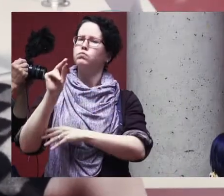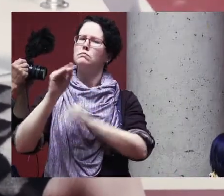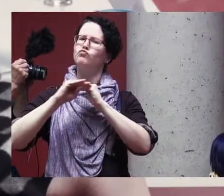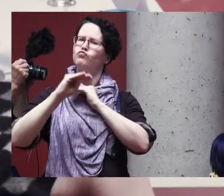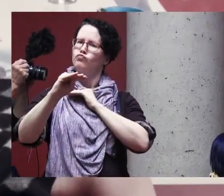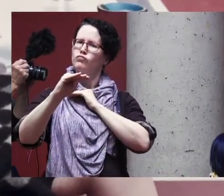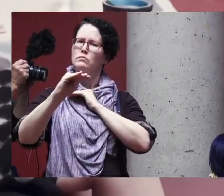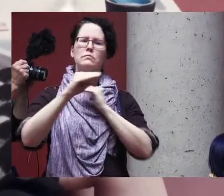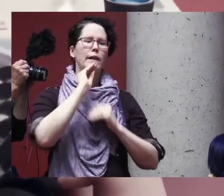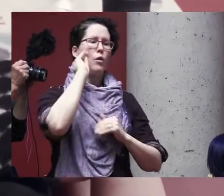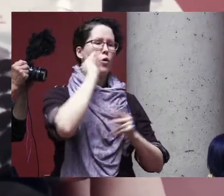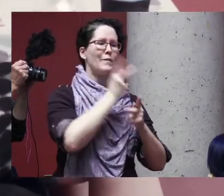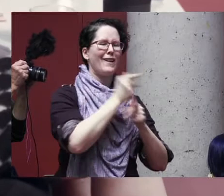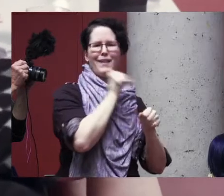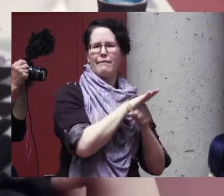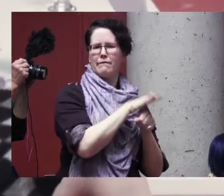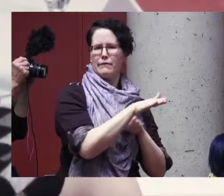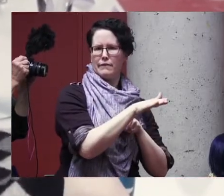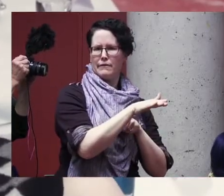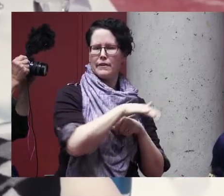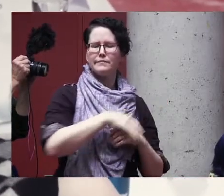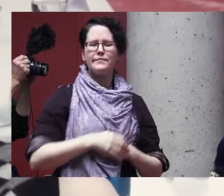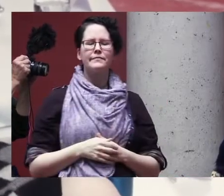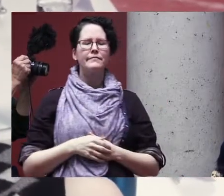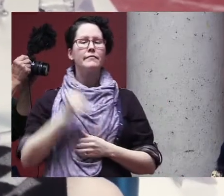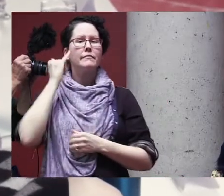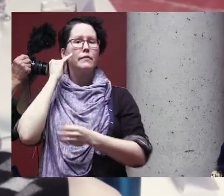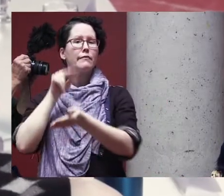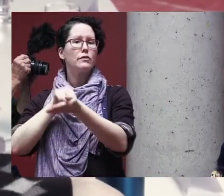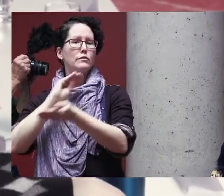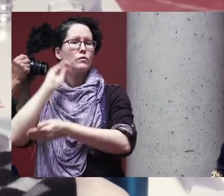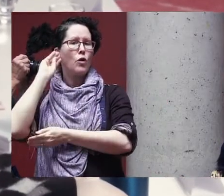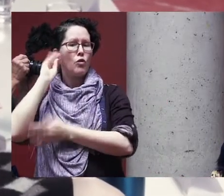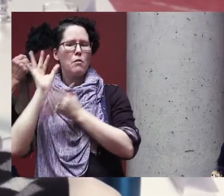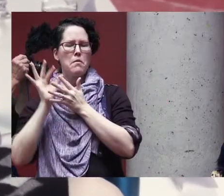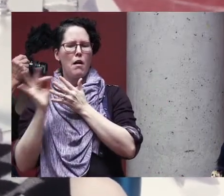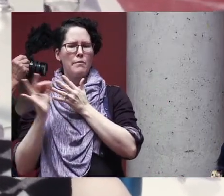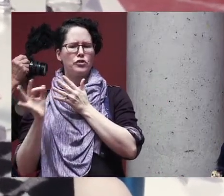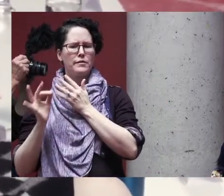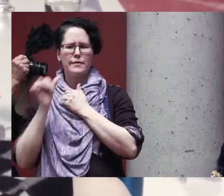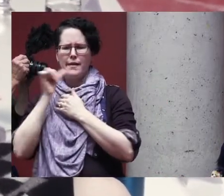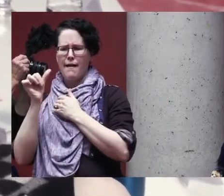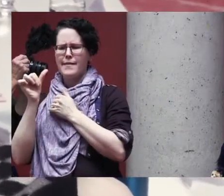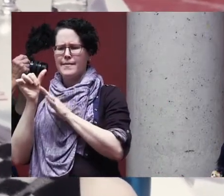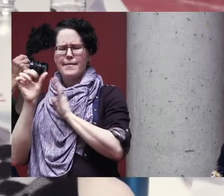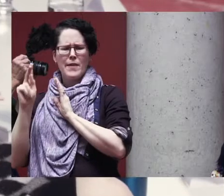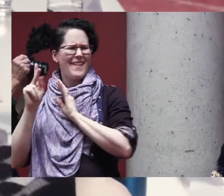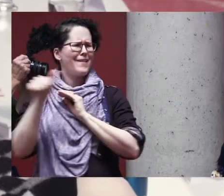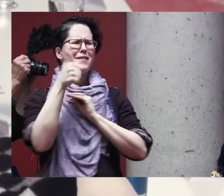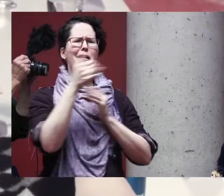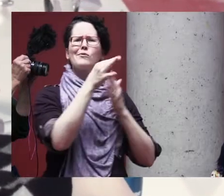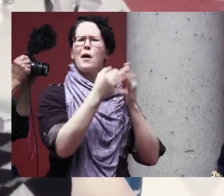care. If nursing homes are an option, what other options are there for people with severe